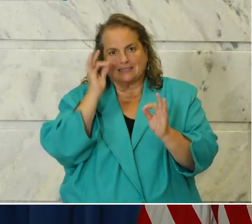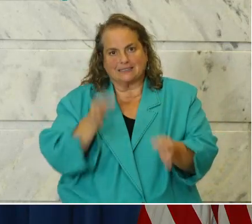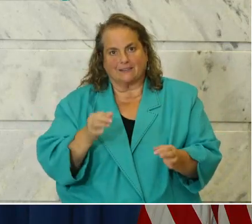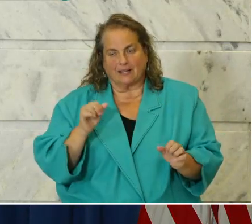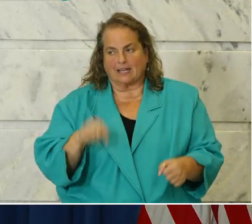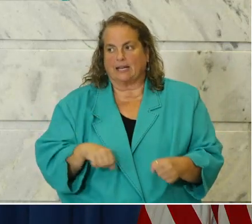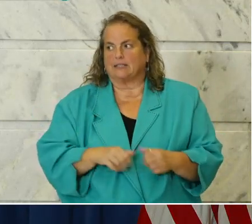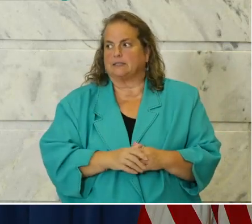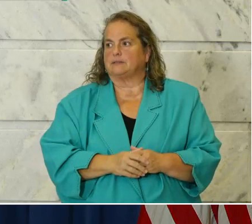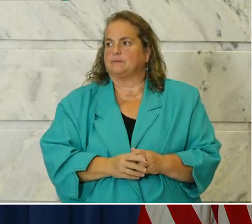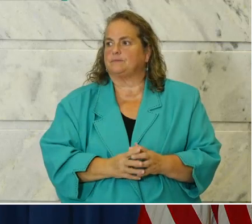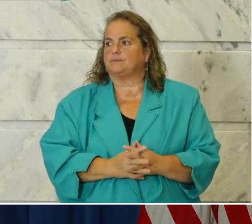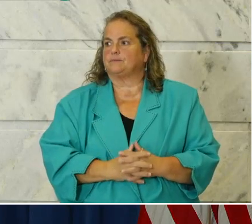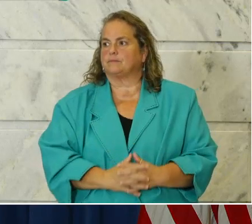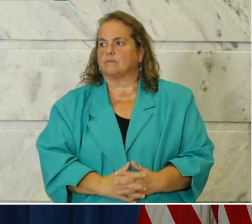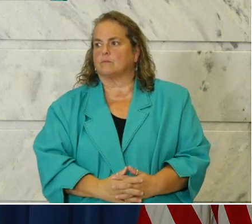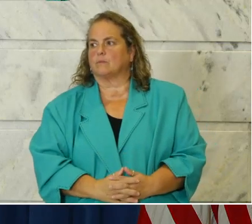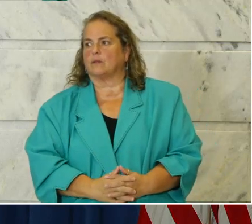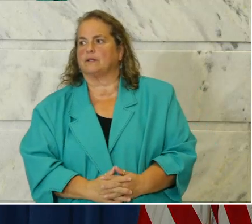Mike?